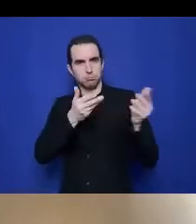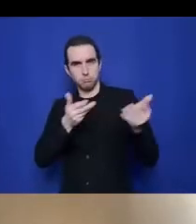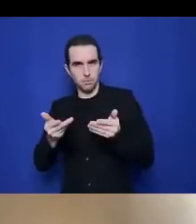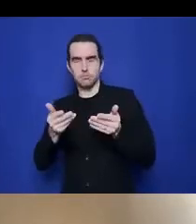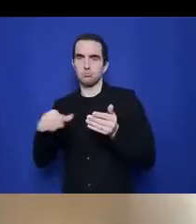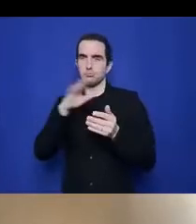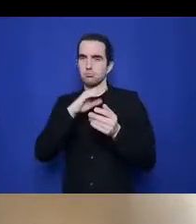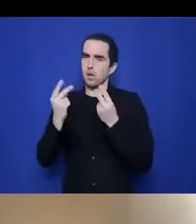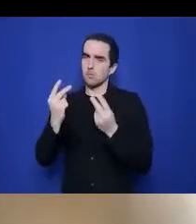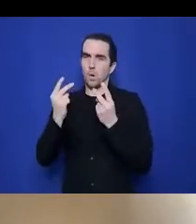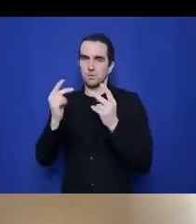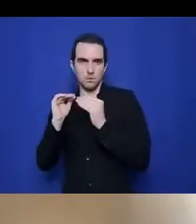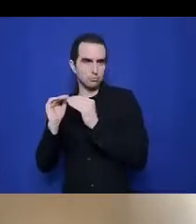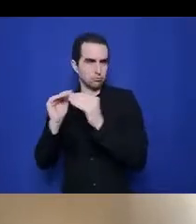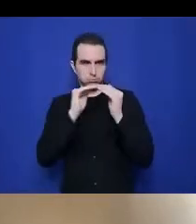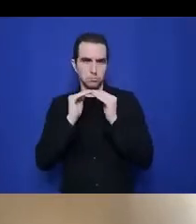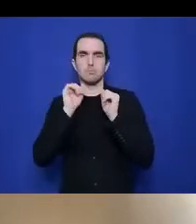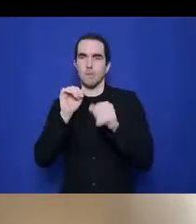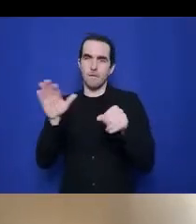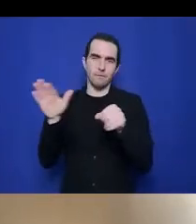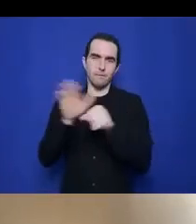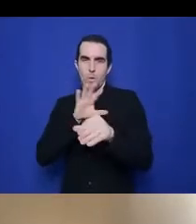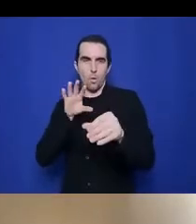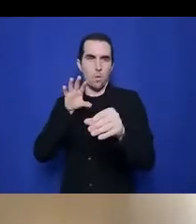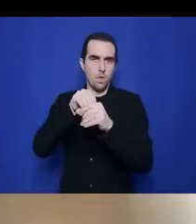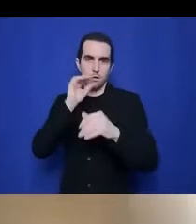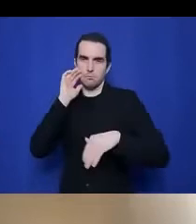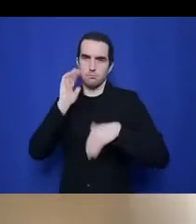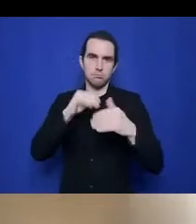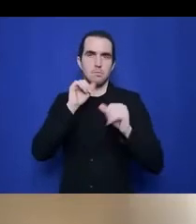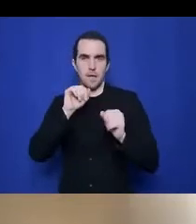social relationships. You can go to the next slide.